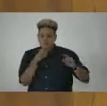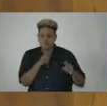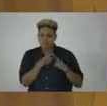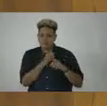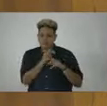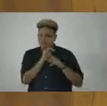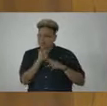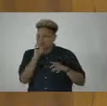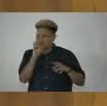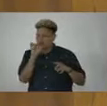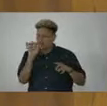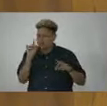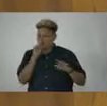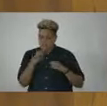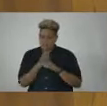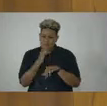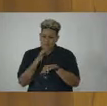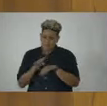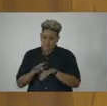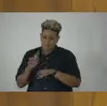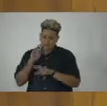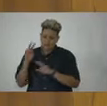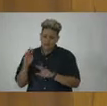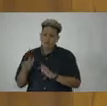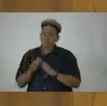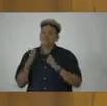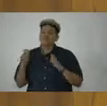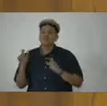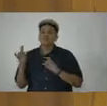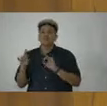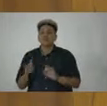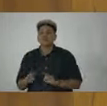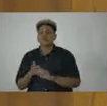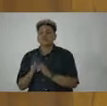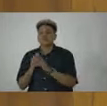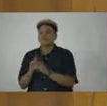Minister Mackenzie has made a great input